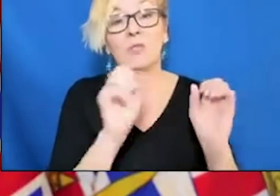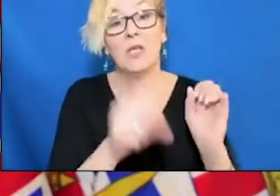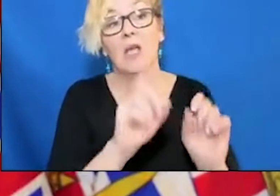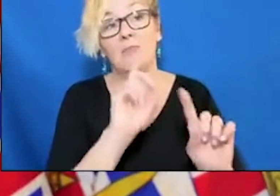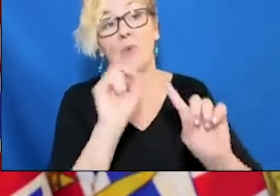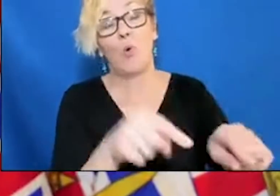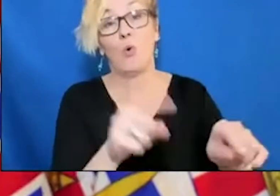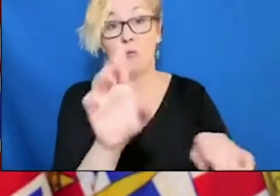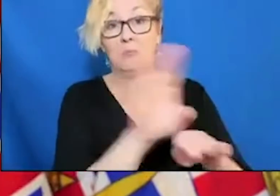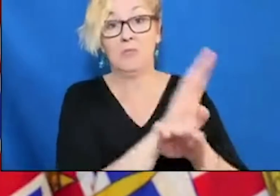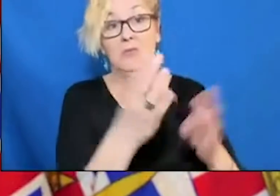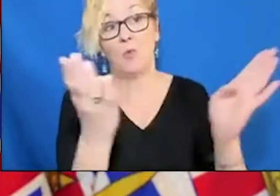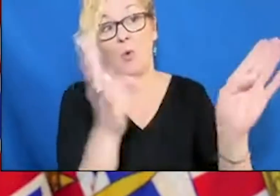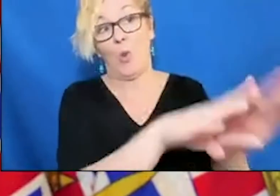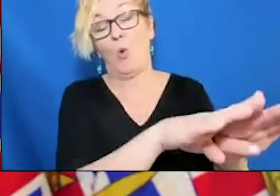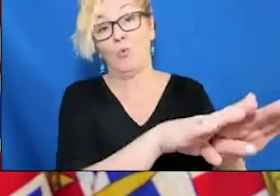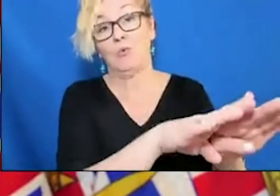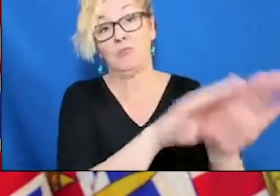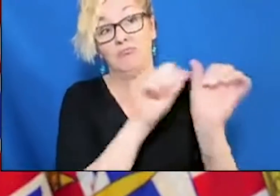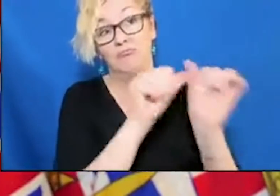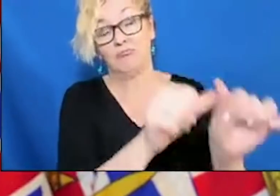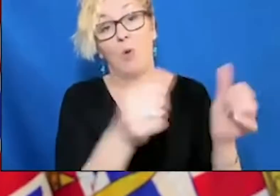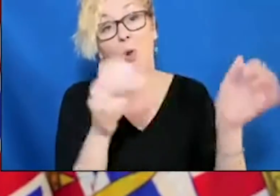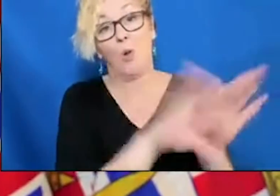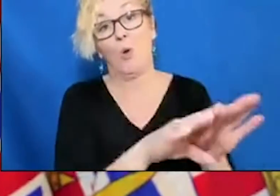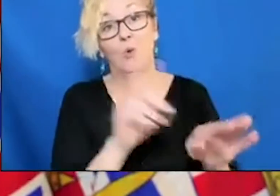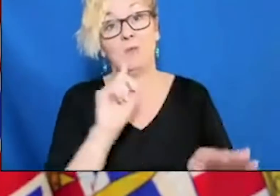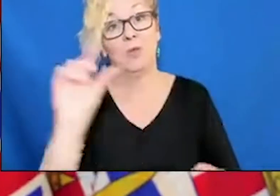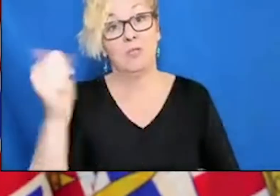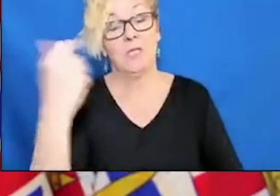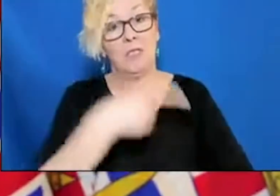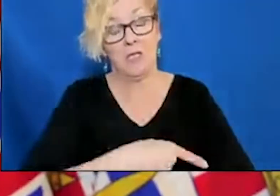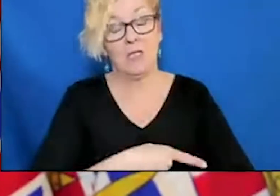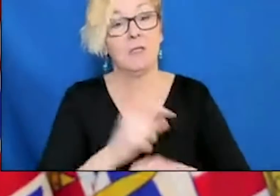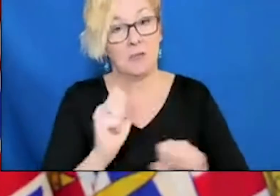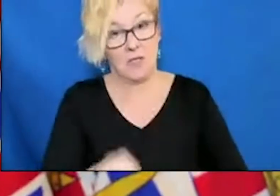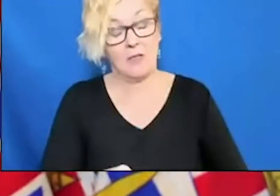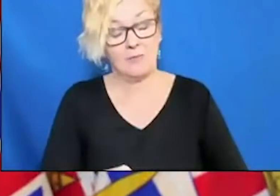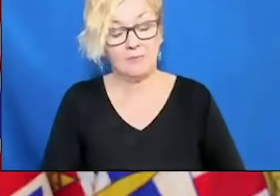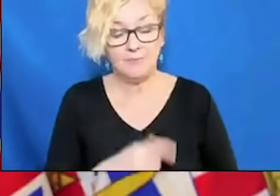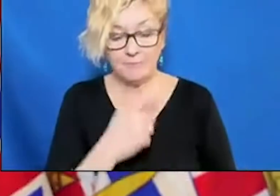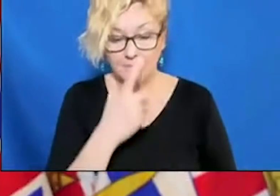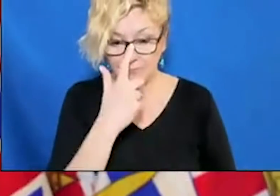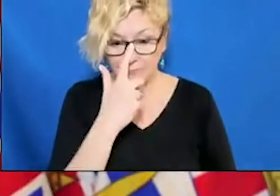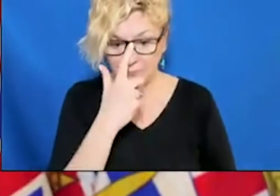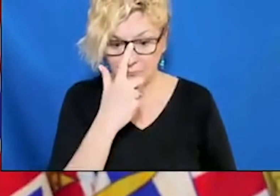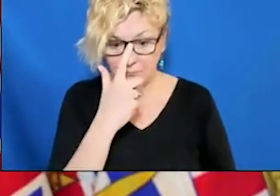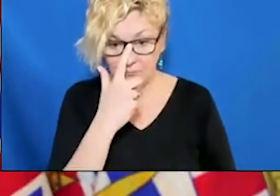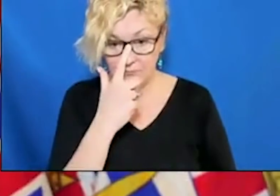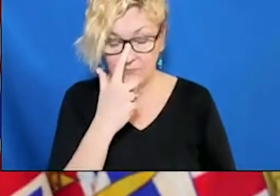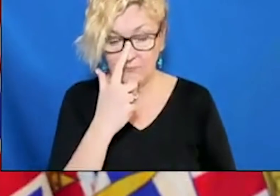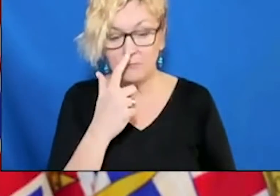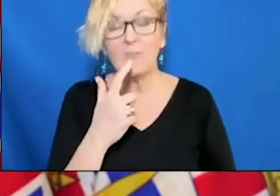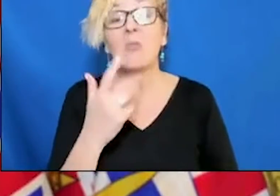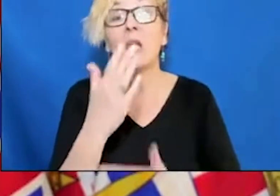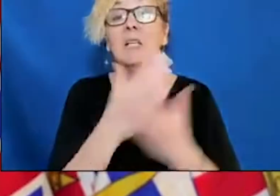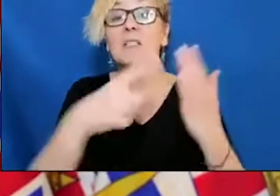for that. For those anticipating an easing of restrictions, as I mentioned last week on religious